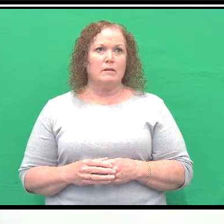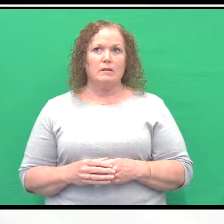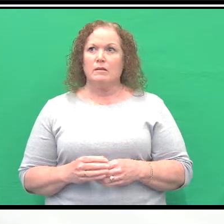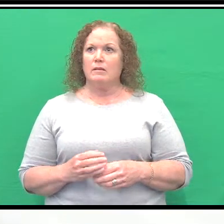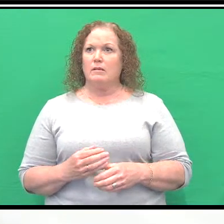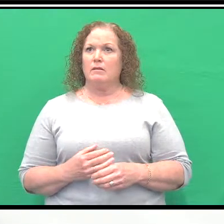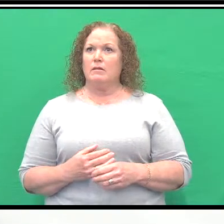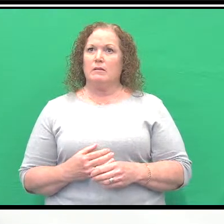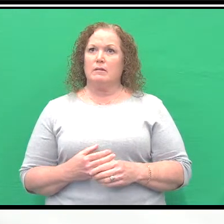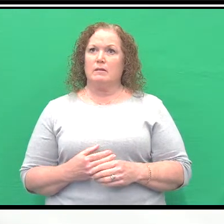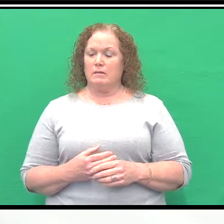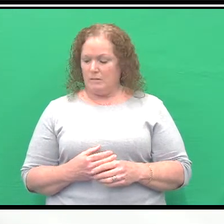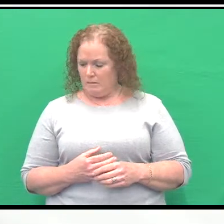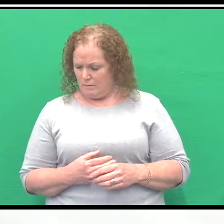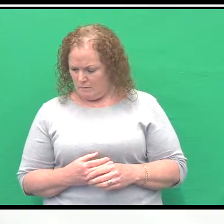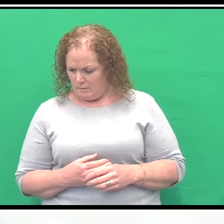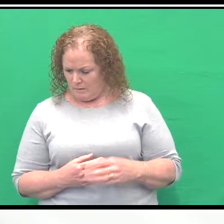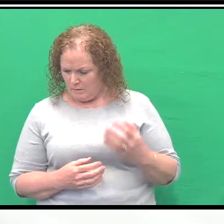15F.